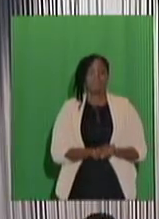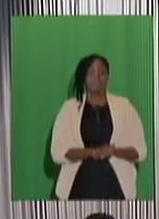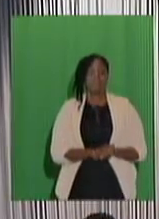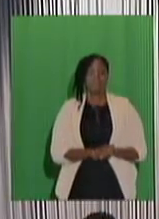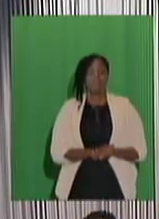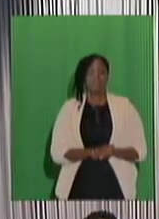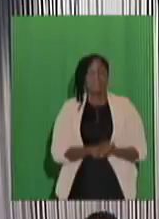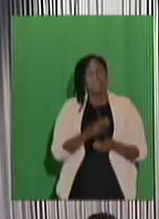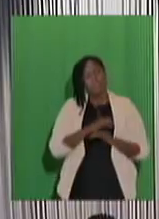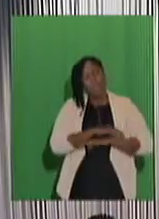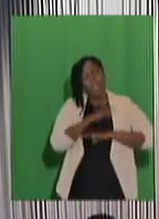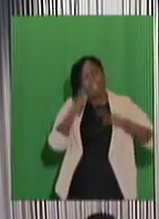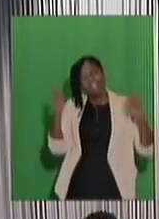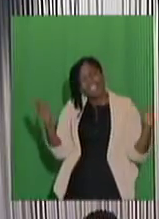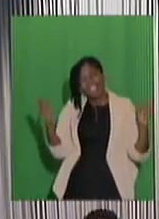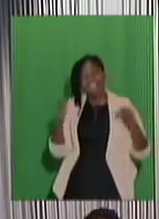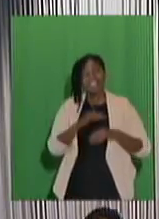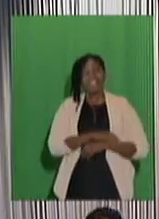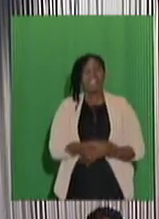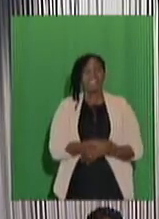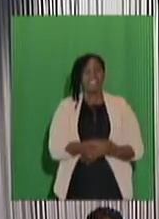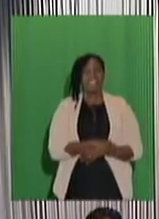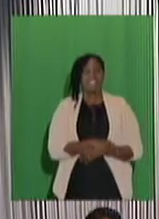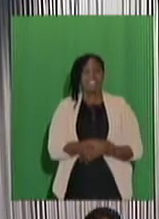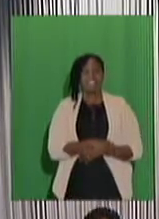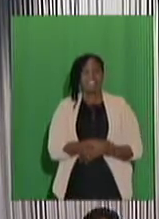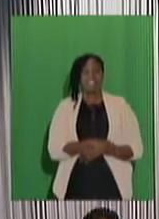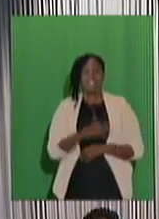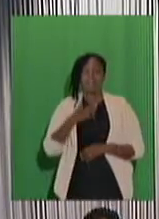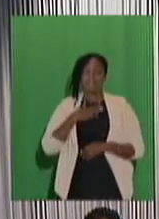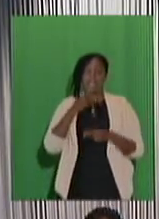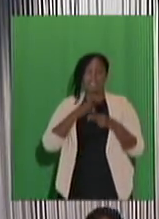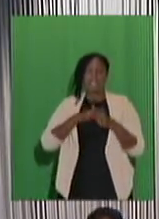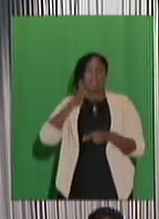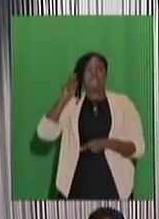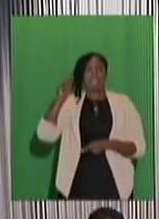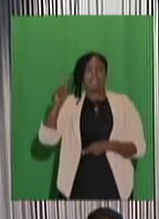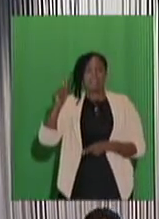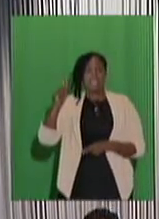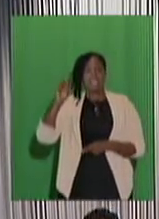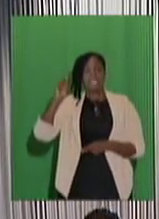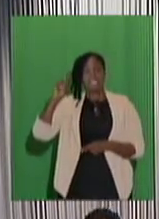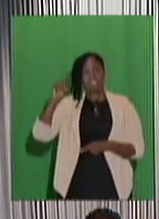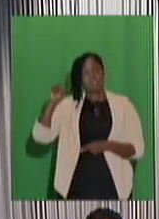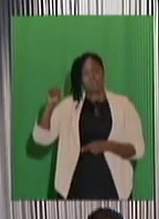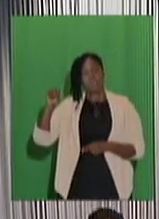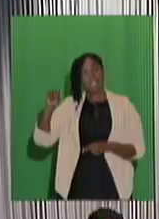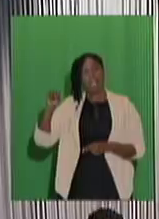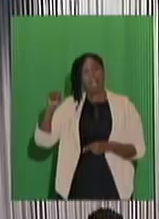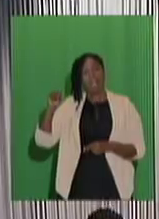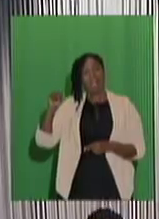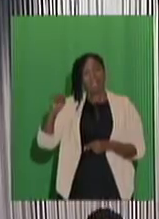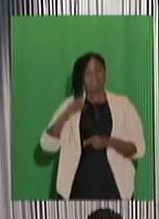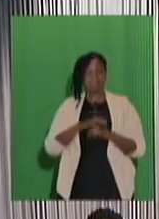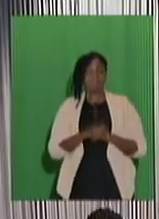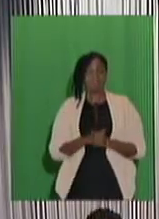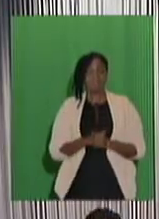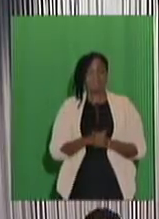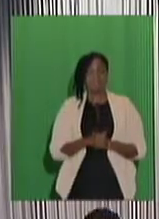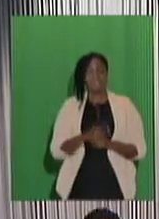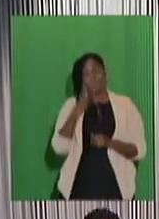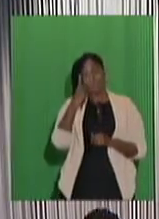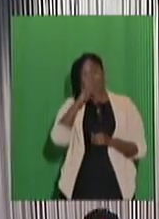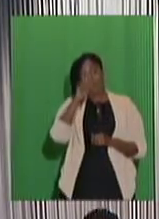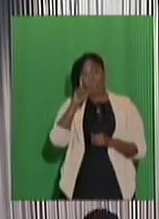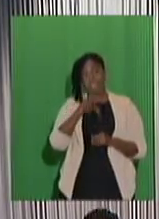Hello, good morning. Good morning. Good morning. Morning. My name is Kimberly D'Souza from Power 102 and Izzo Media. Minister Deyalsingh, I have two